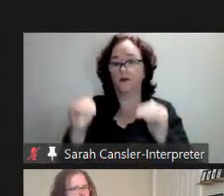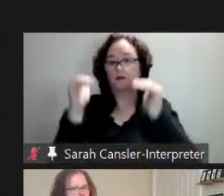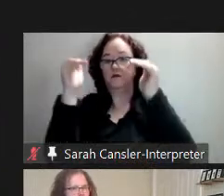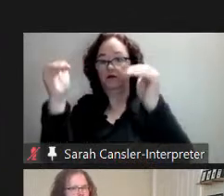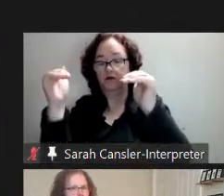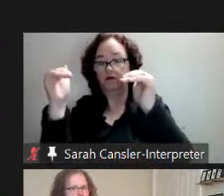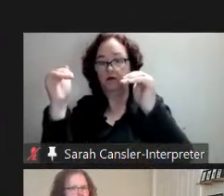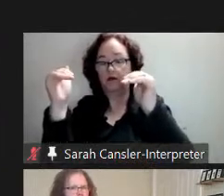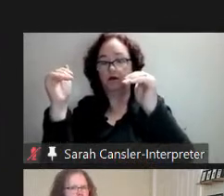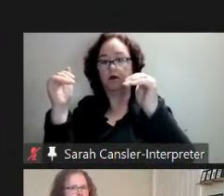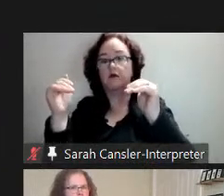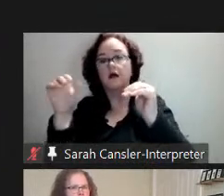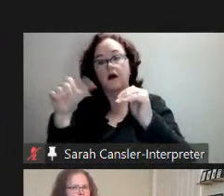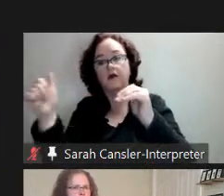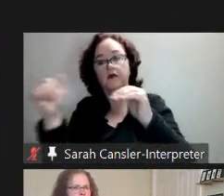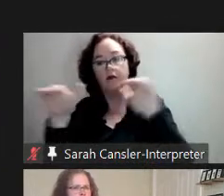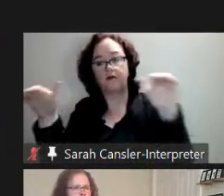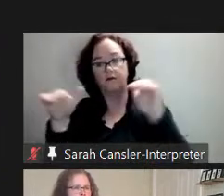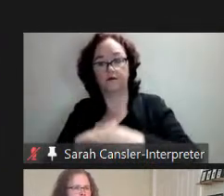the next slides.